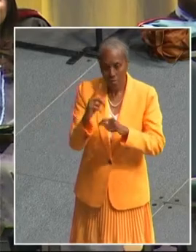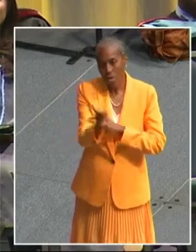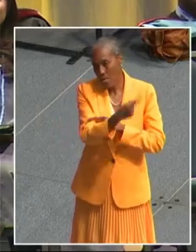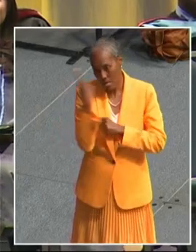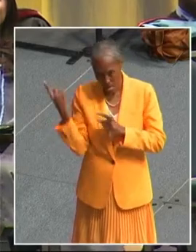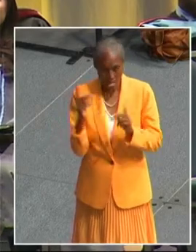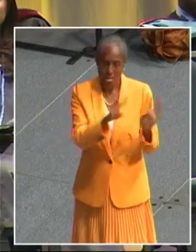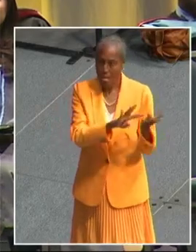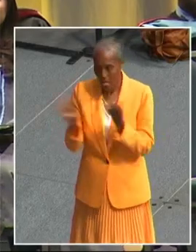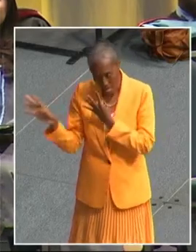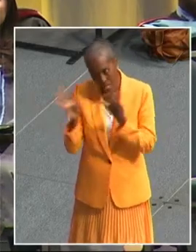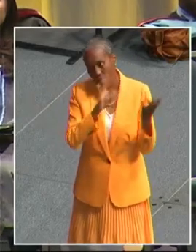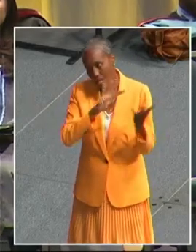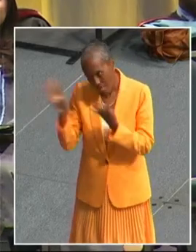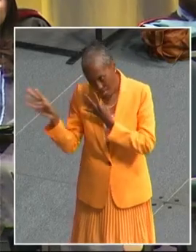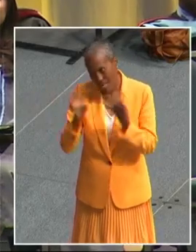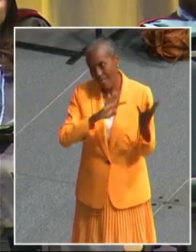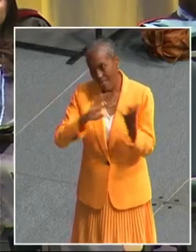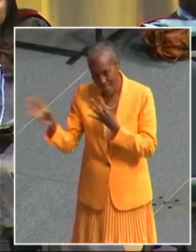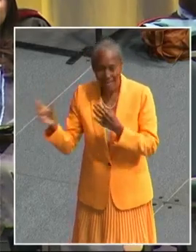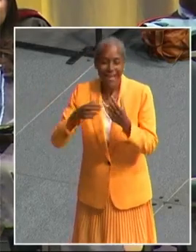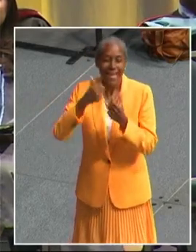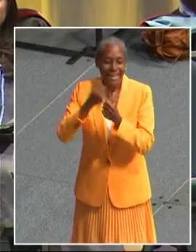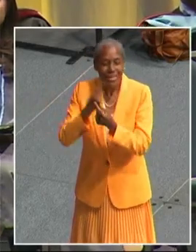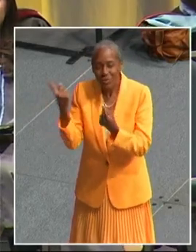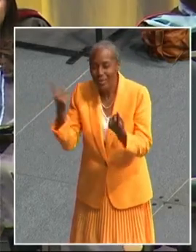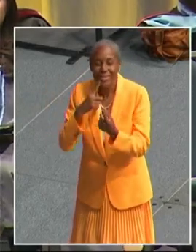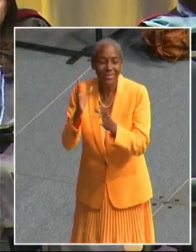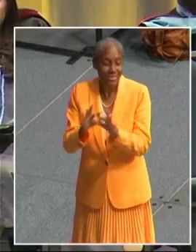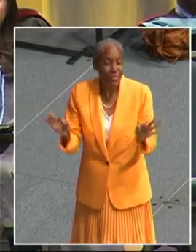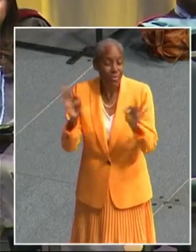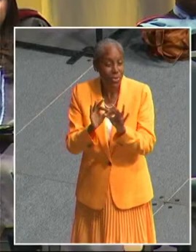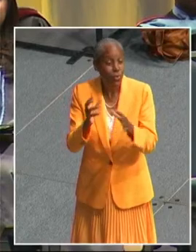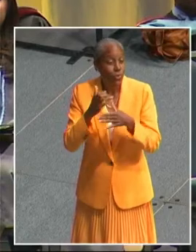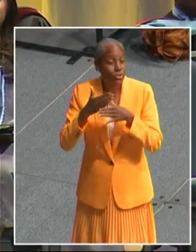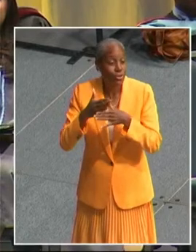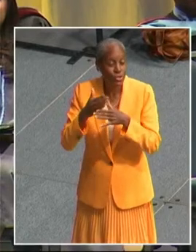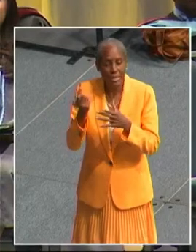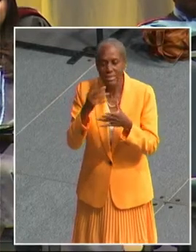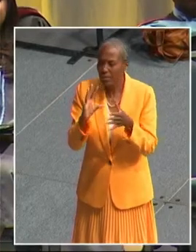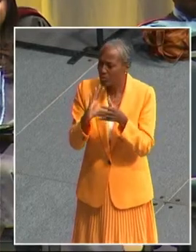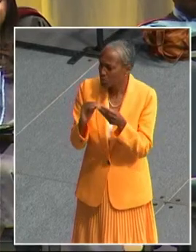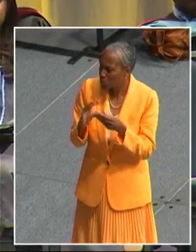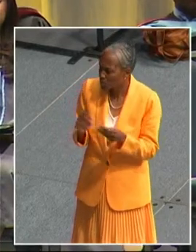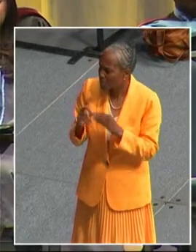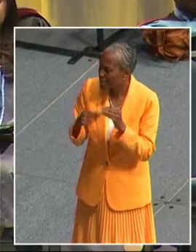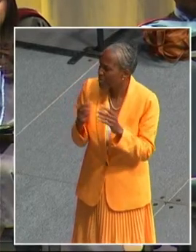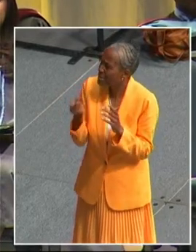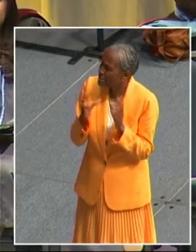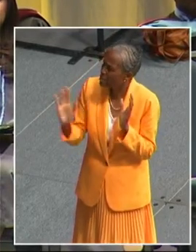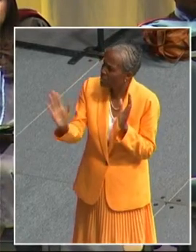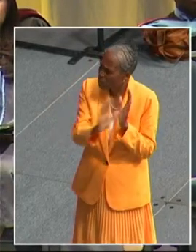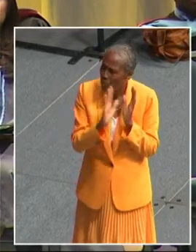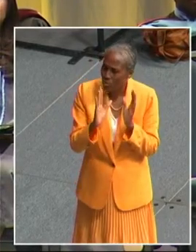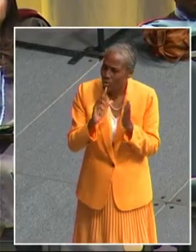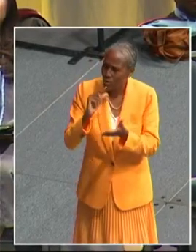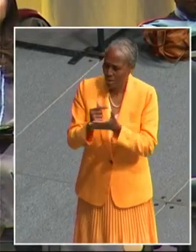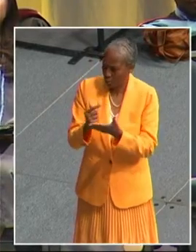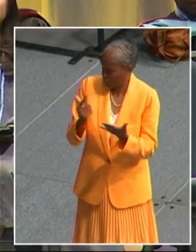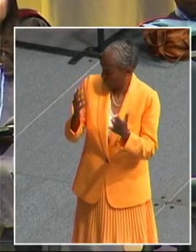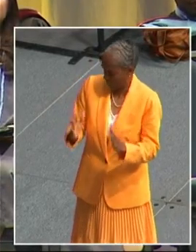across the stage, and each one of you are so very important. But I wanted to share a couple of stories about a few of your fellow graduates